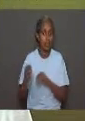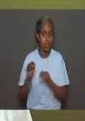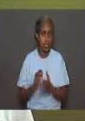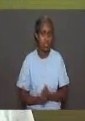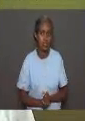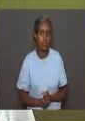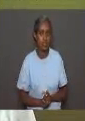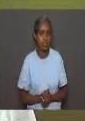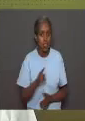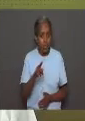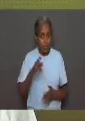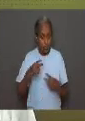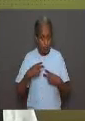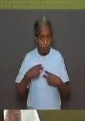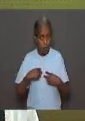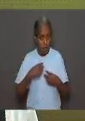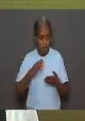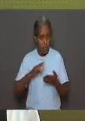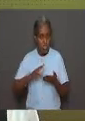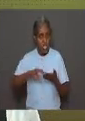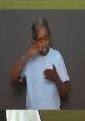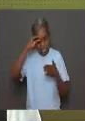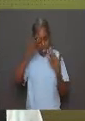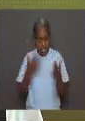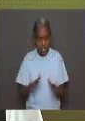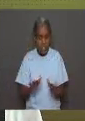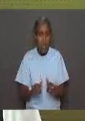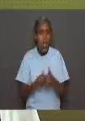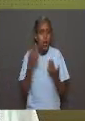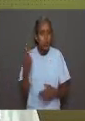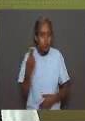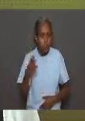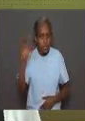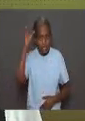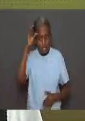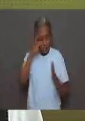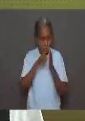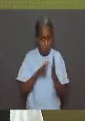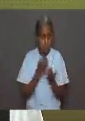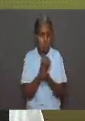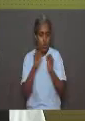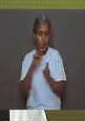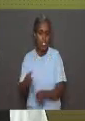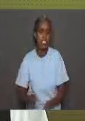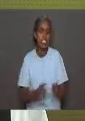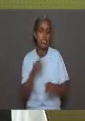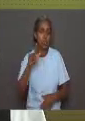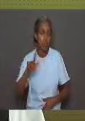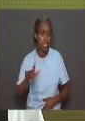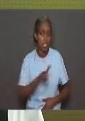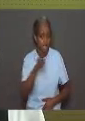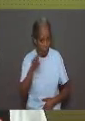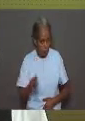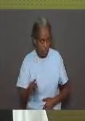work, students. You have learned how to use Kramer's rule to solve systems